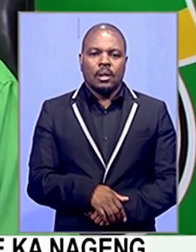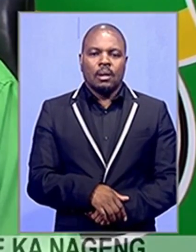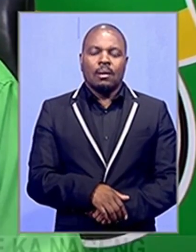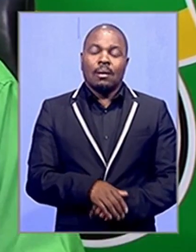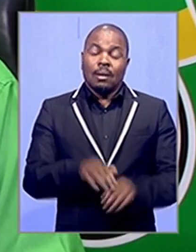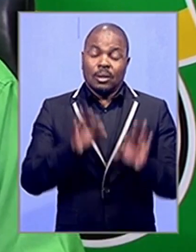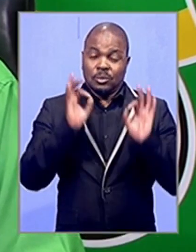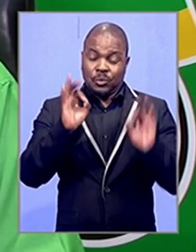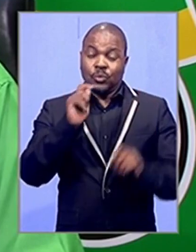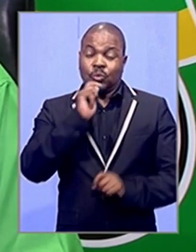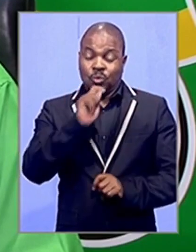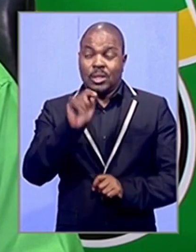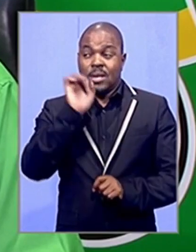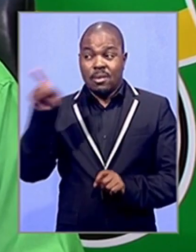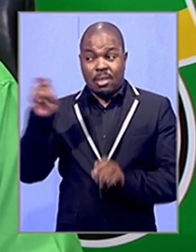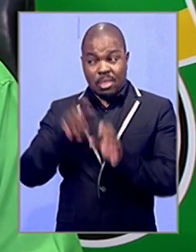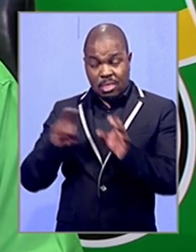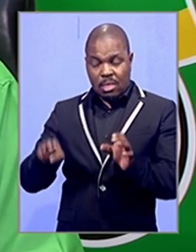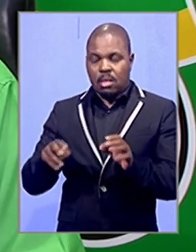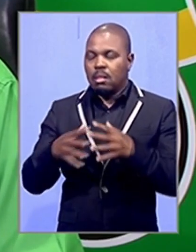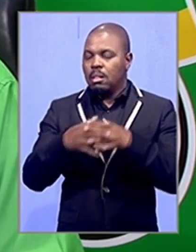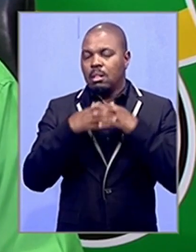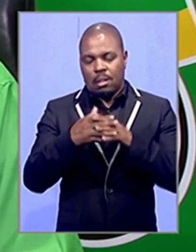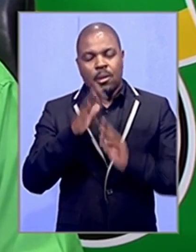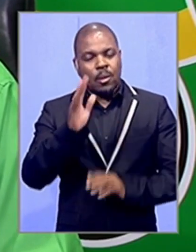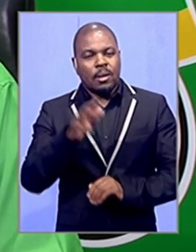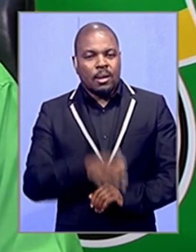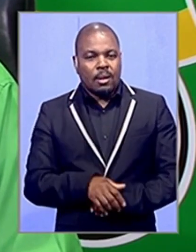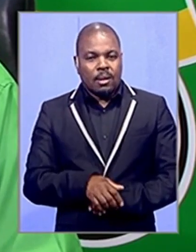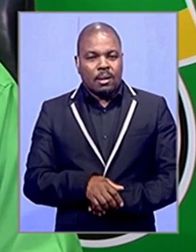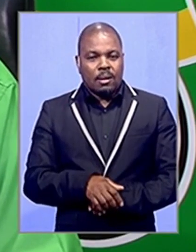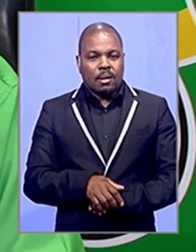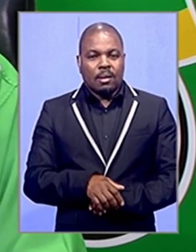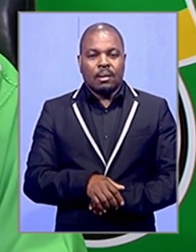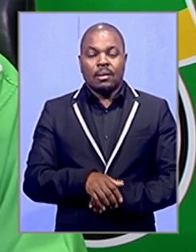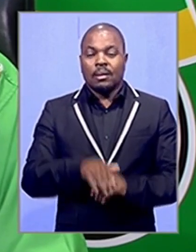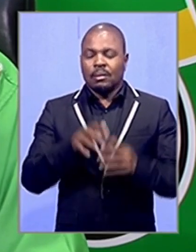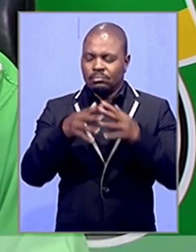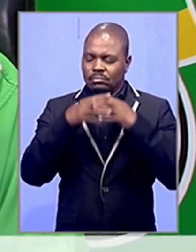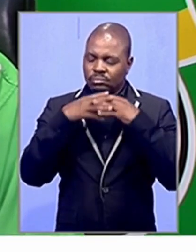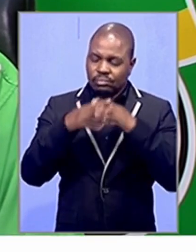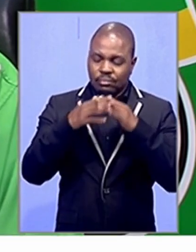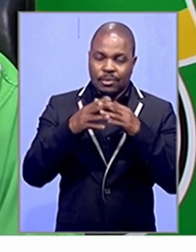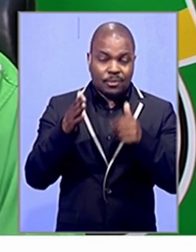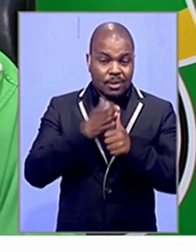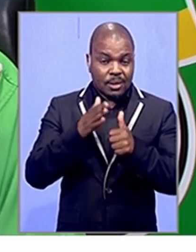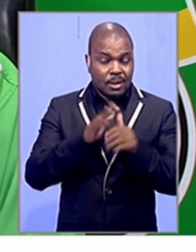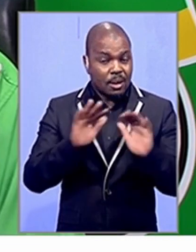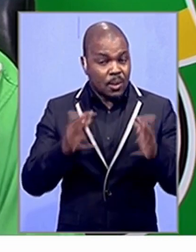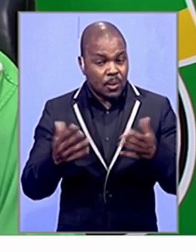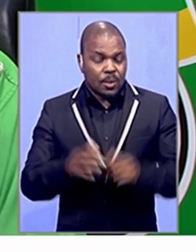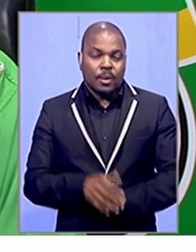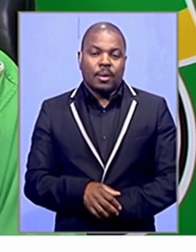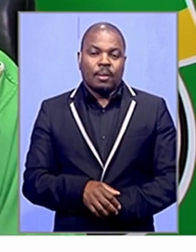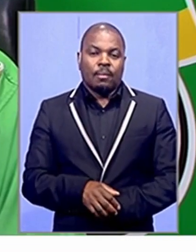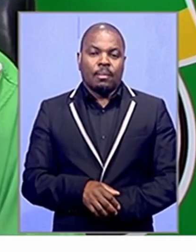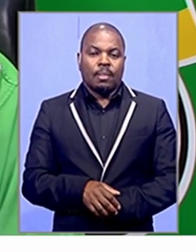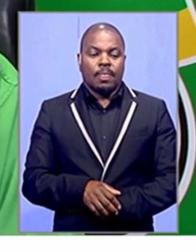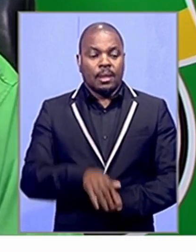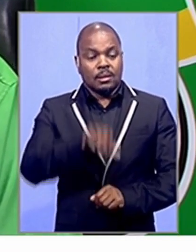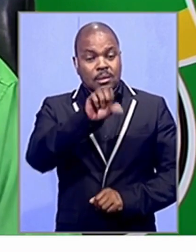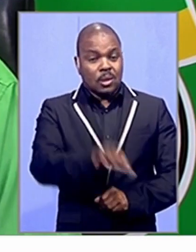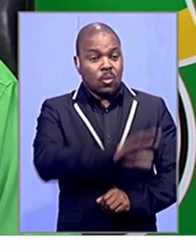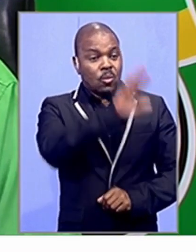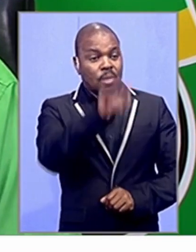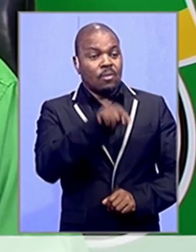Actually, that would be chaotic. Let me be open with you. Chaotic in the first place that the country will